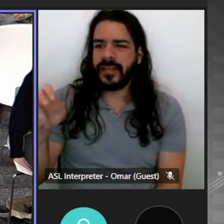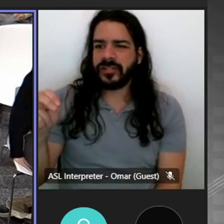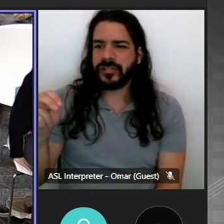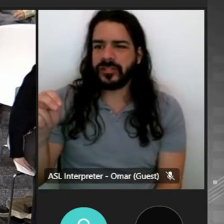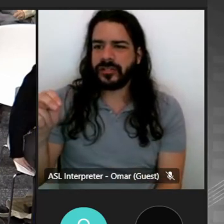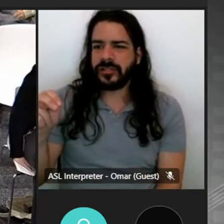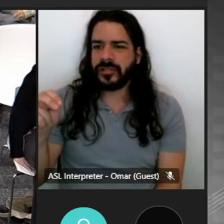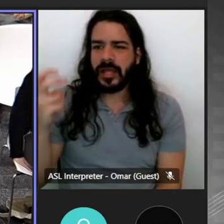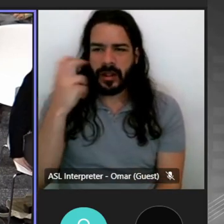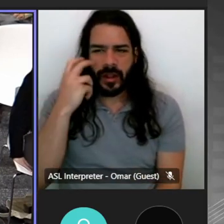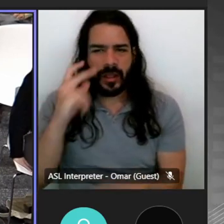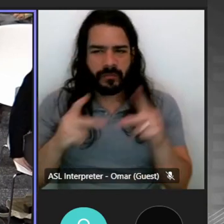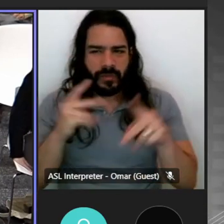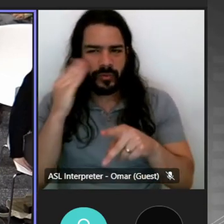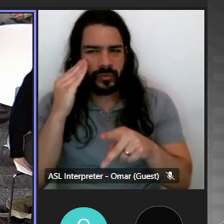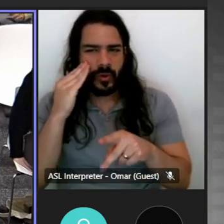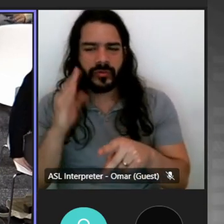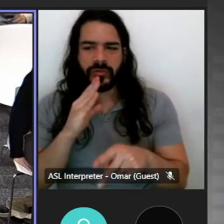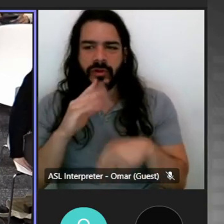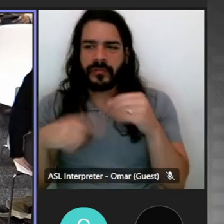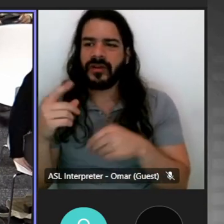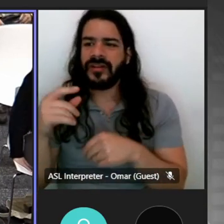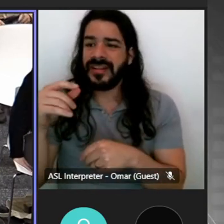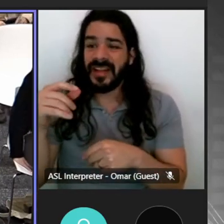talking about, to easily find the link,